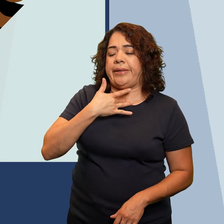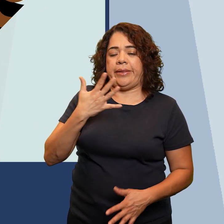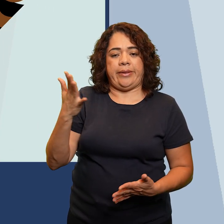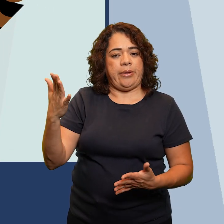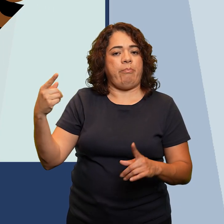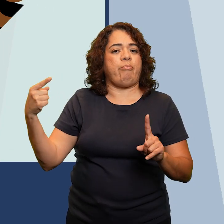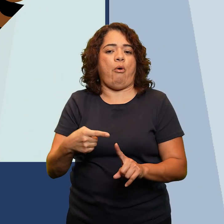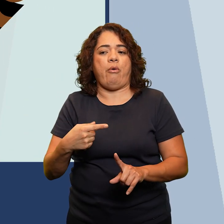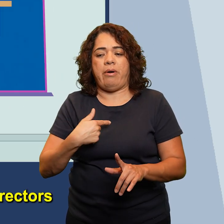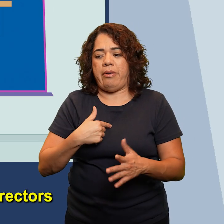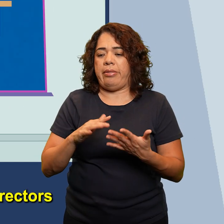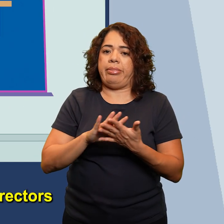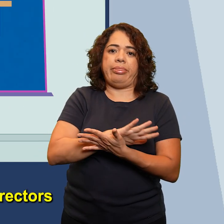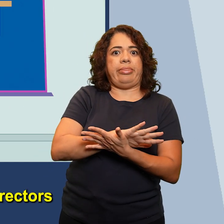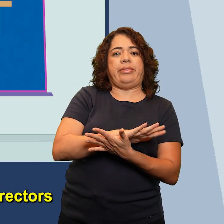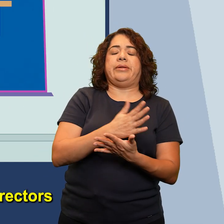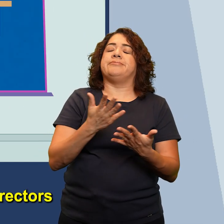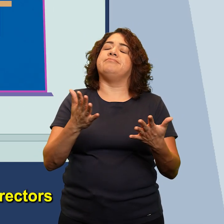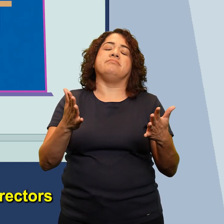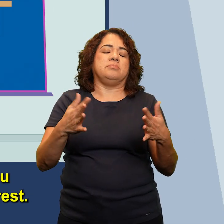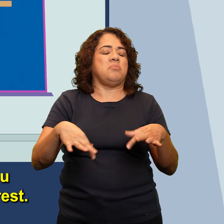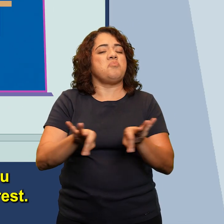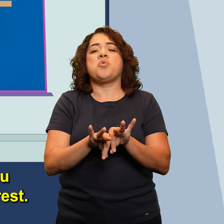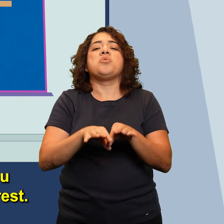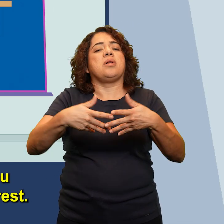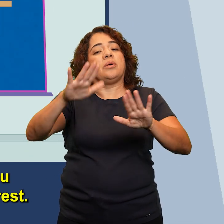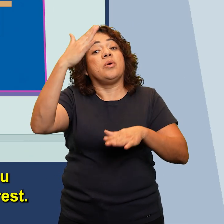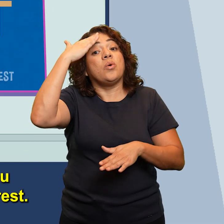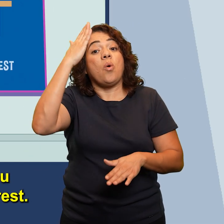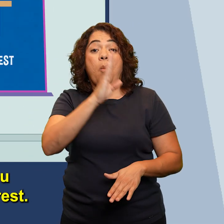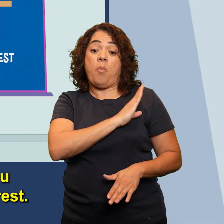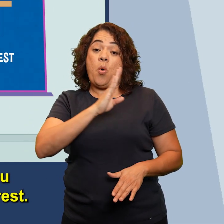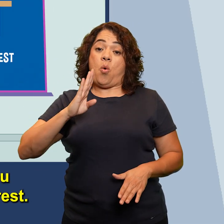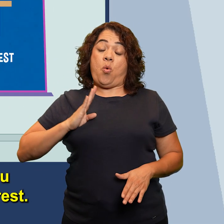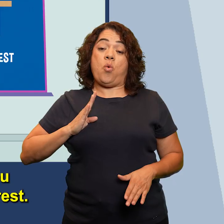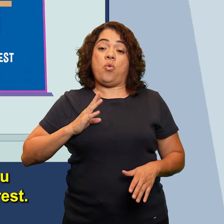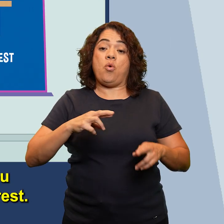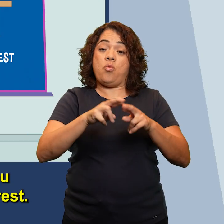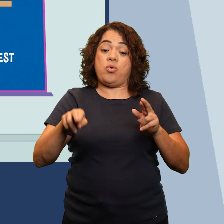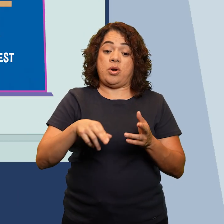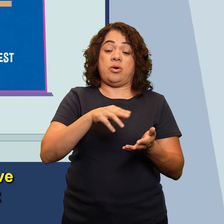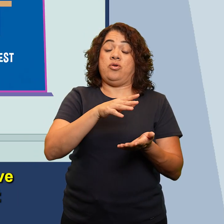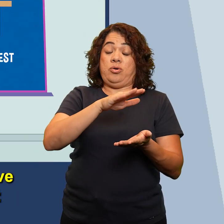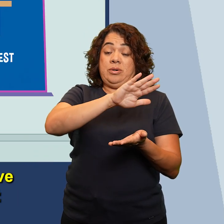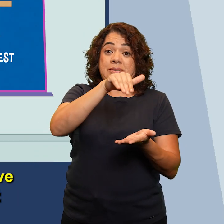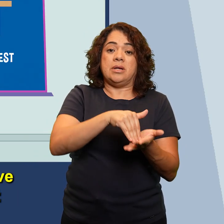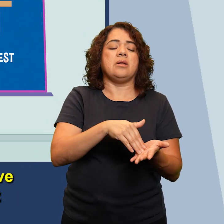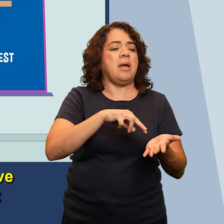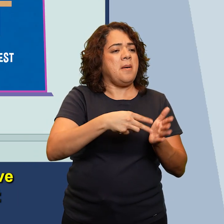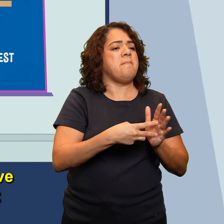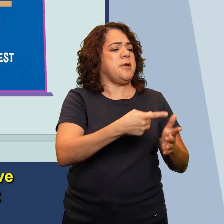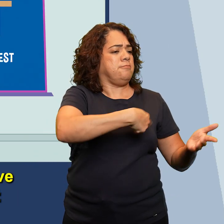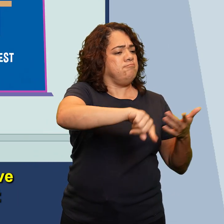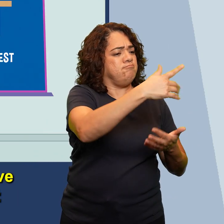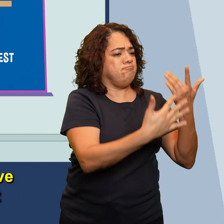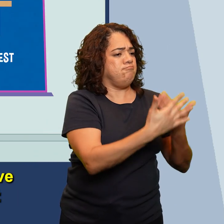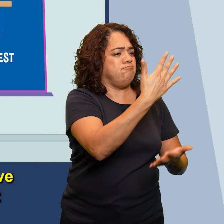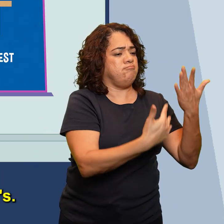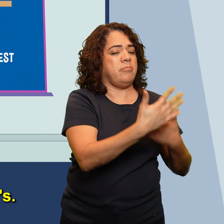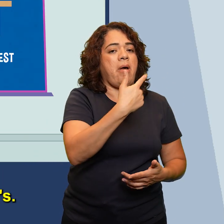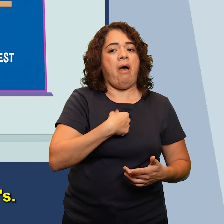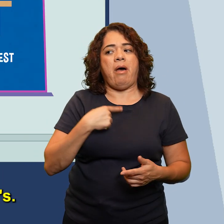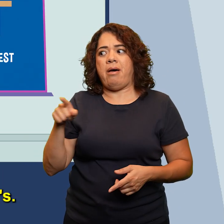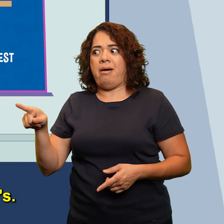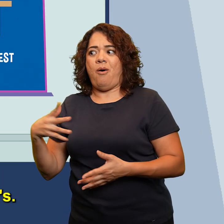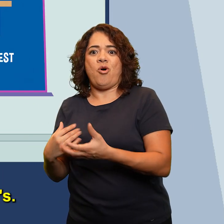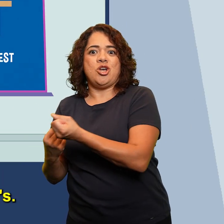addition to the one I didn't understand. When you are on the board of directors of the regional center, you must avoid a conflict of interest. That means you cannot have another thing you do that